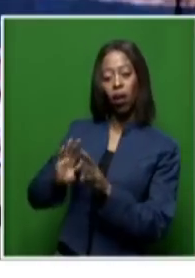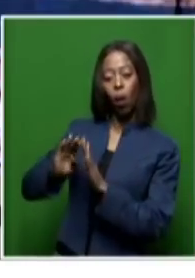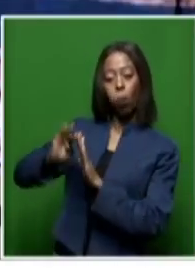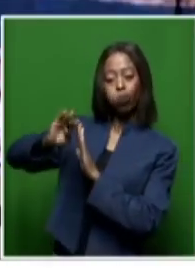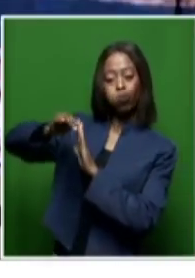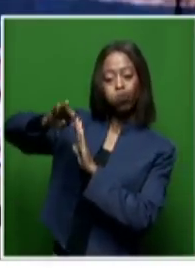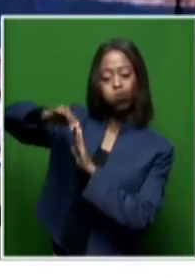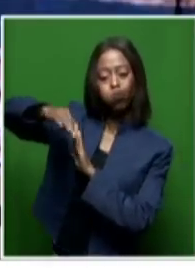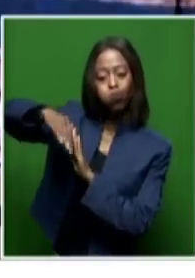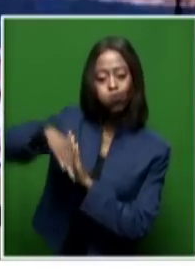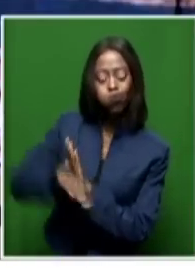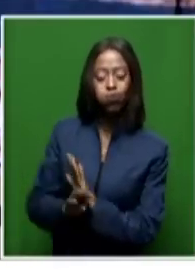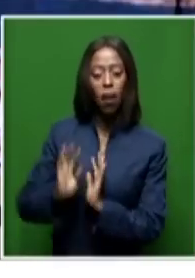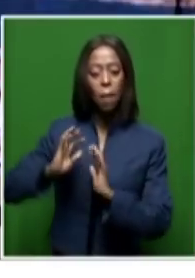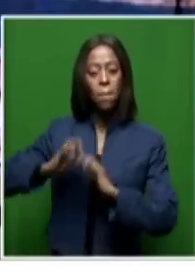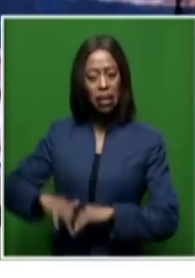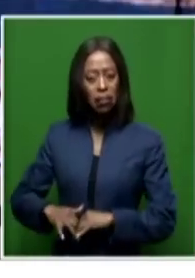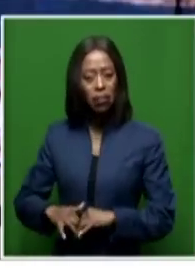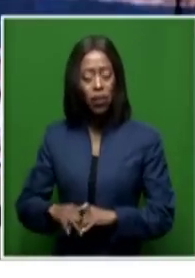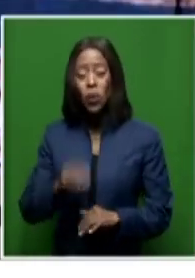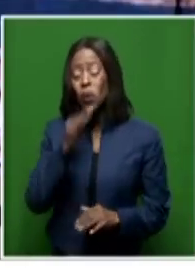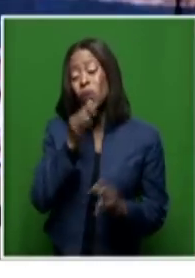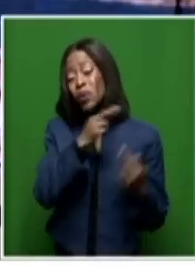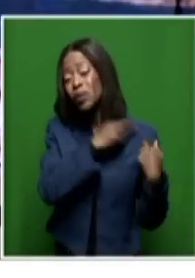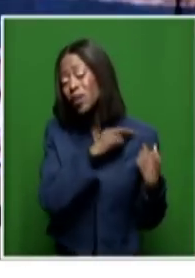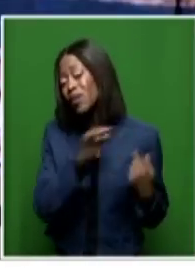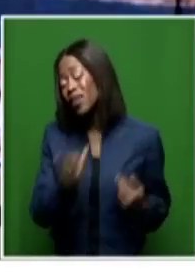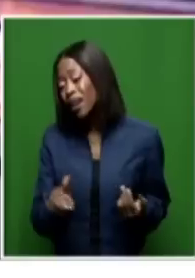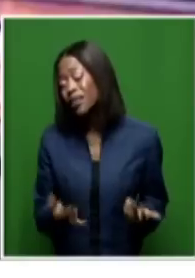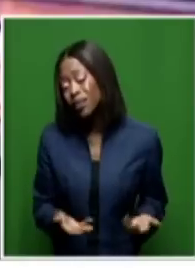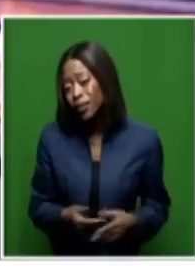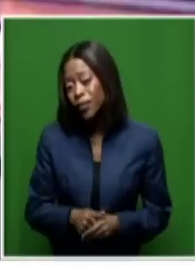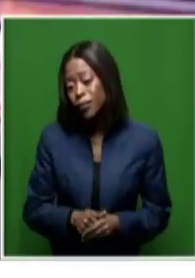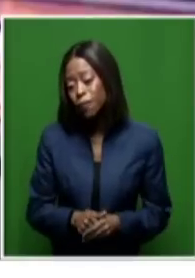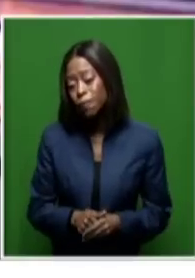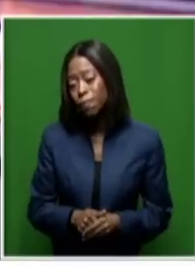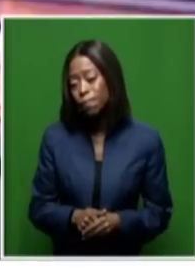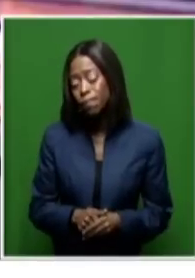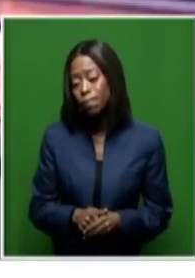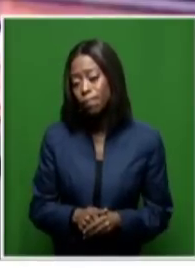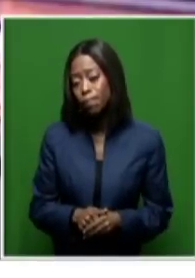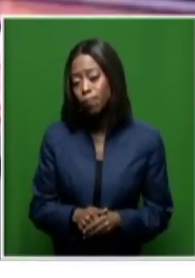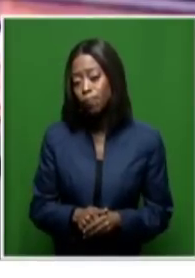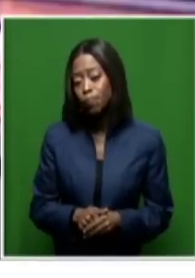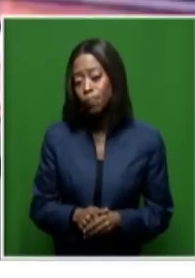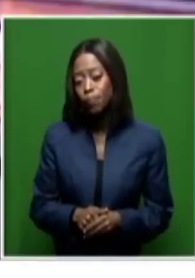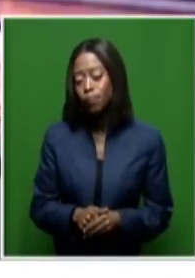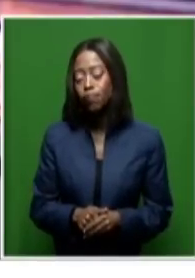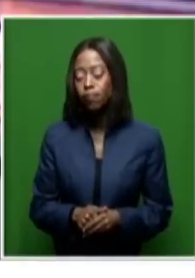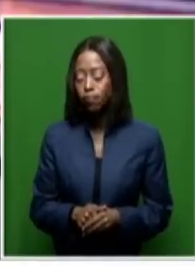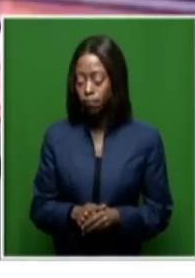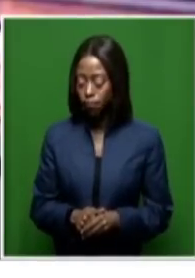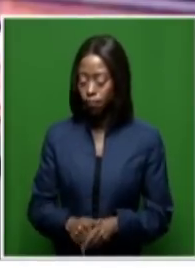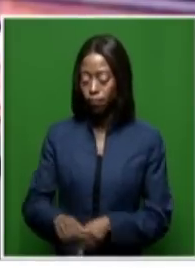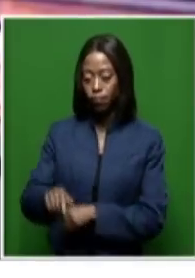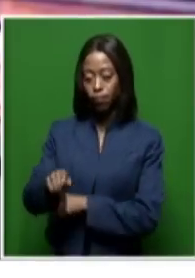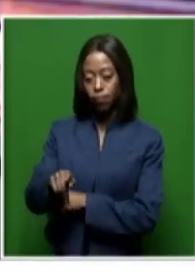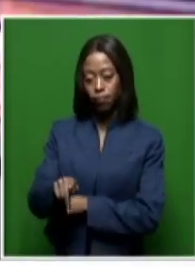and dilapidated. Has anybody been held accountable for that? Yes, the processes